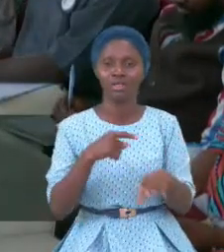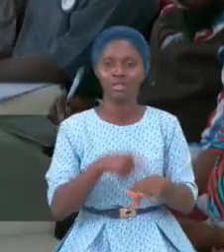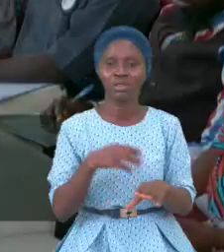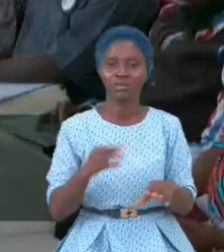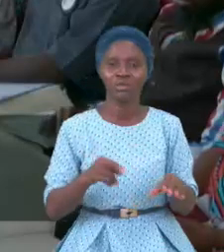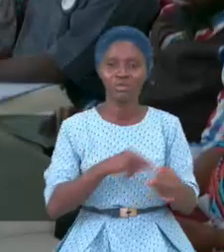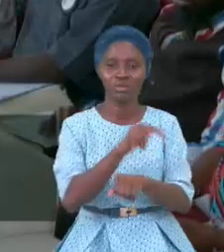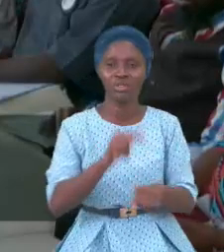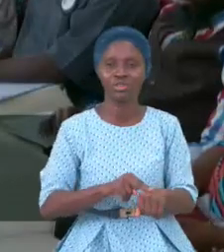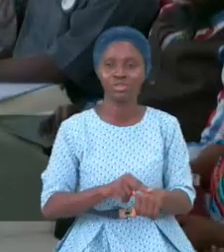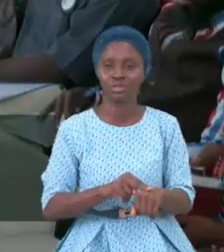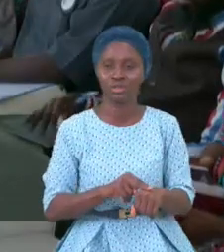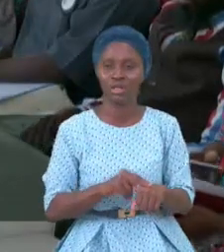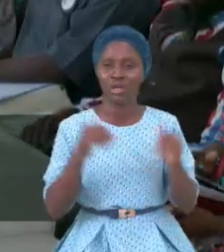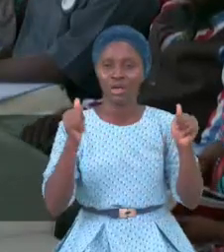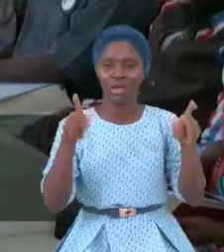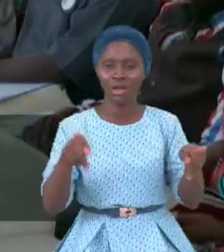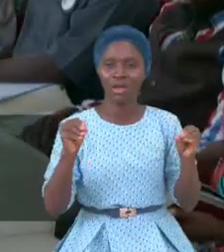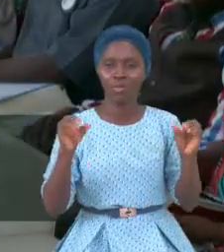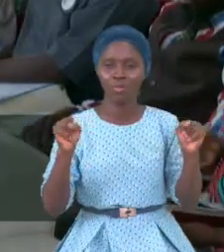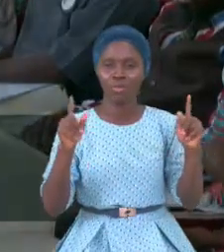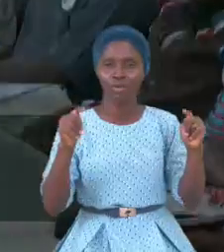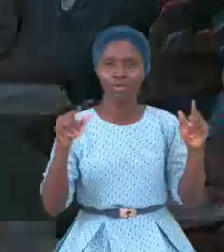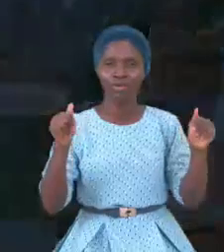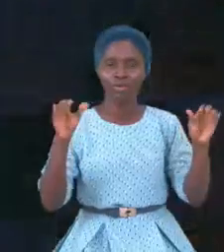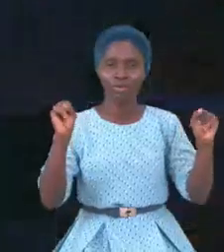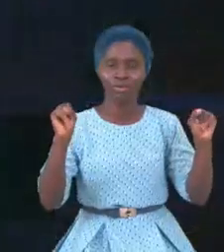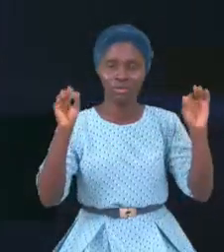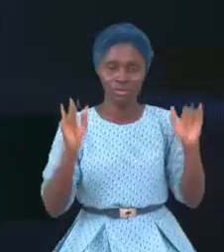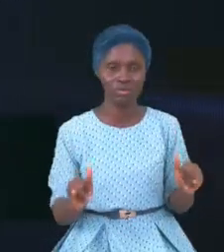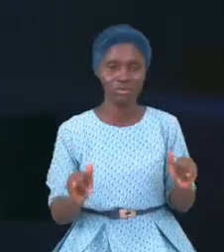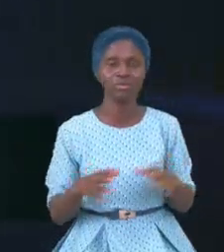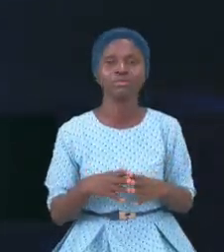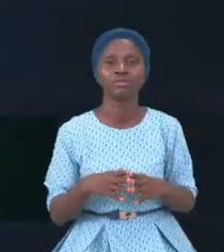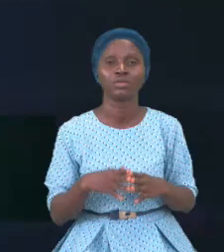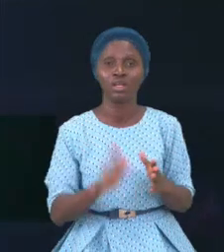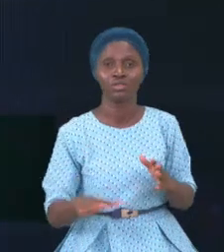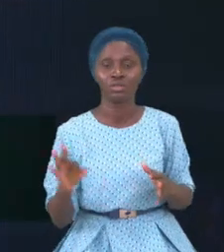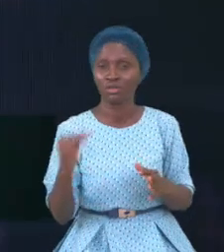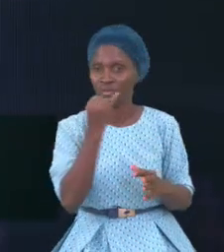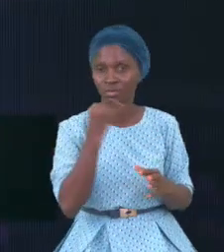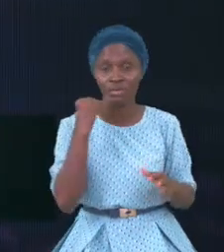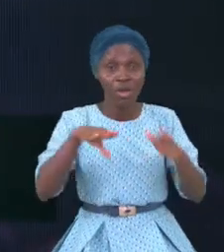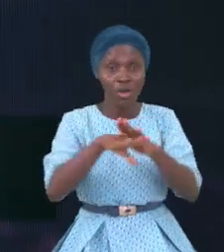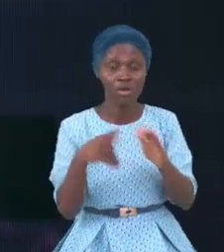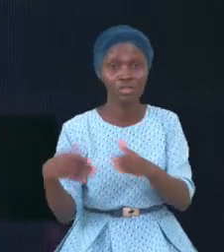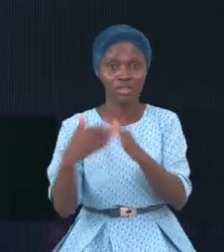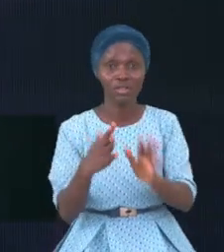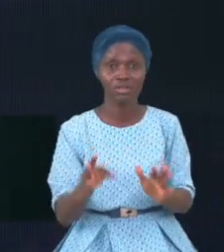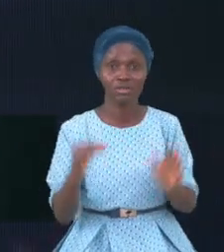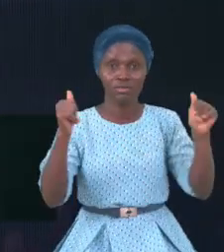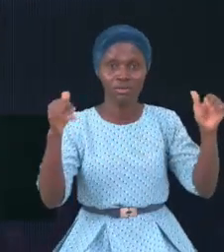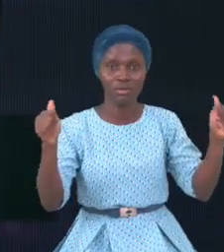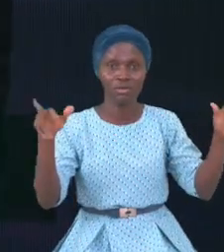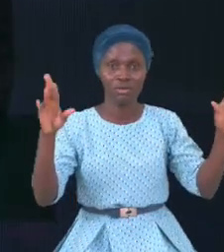The children of Israel, under the leadership of Aaron, We don't know where this Moses is, when he's